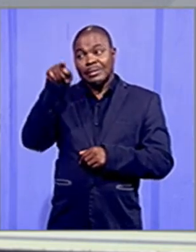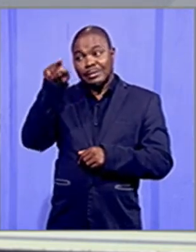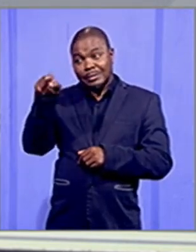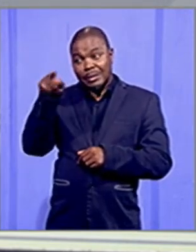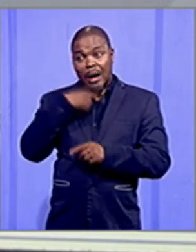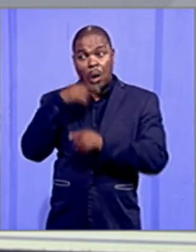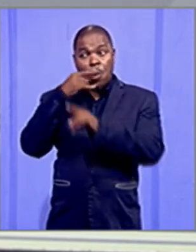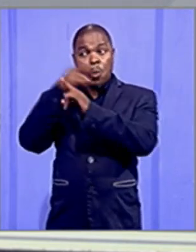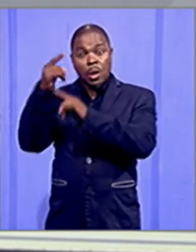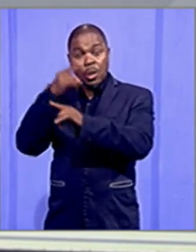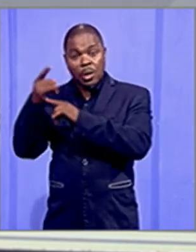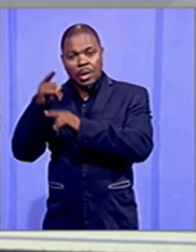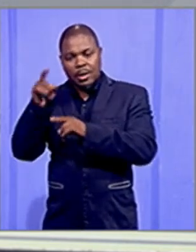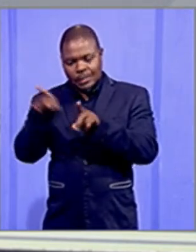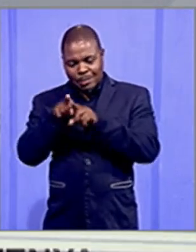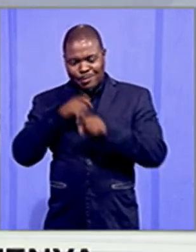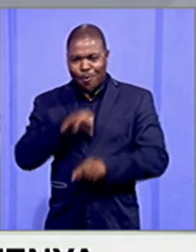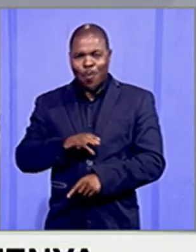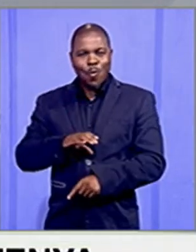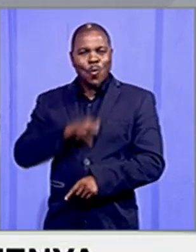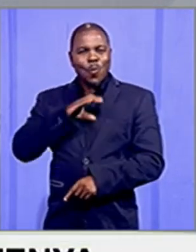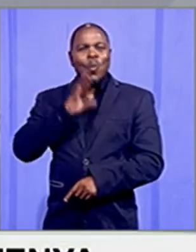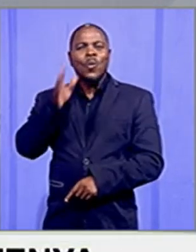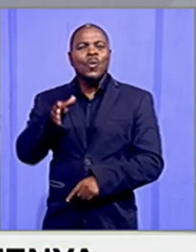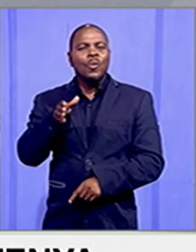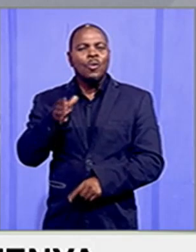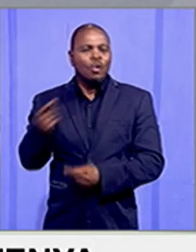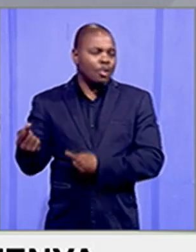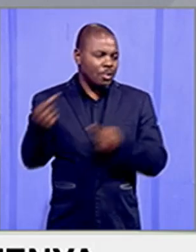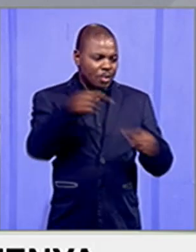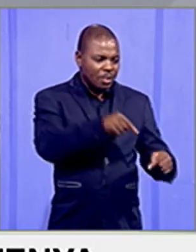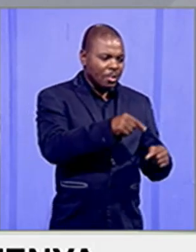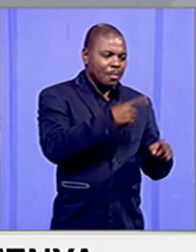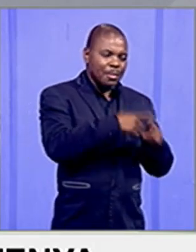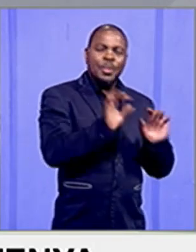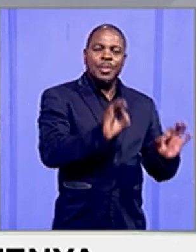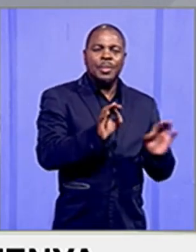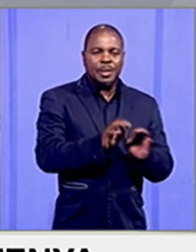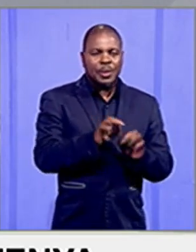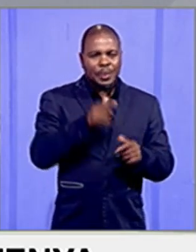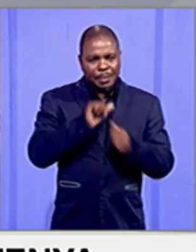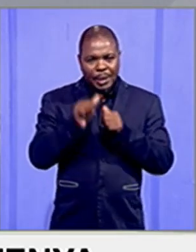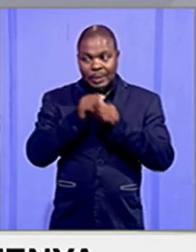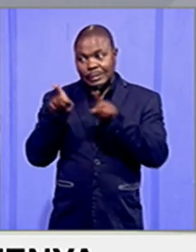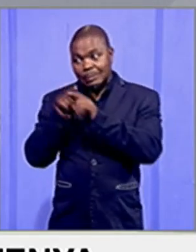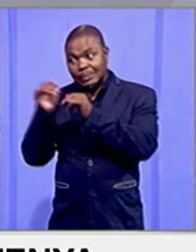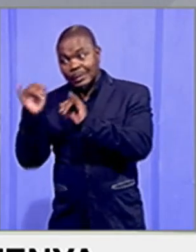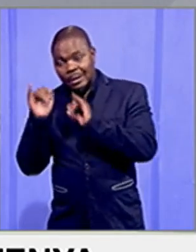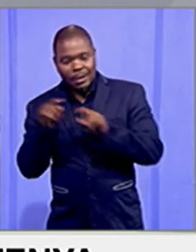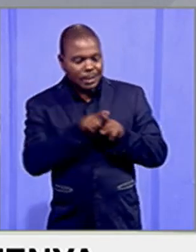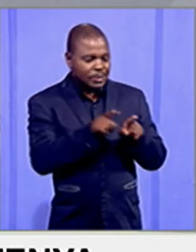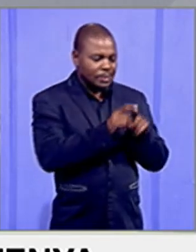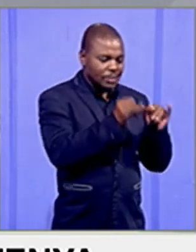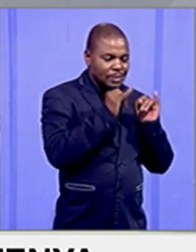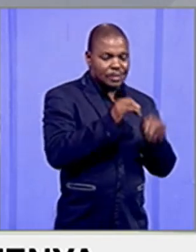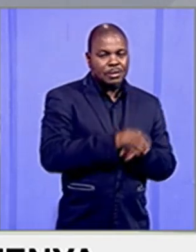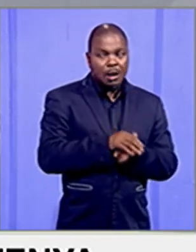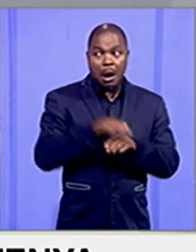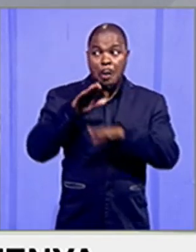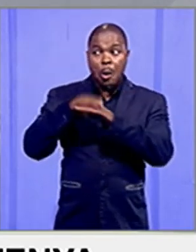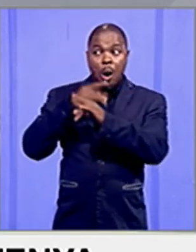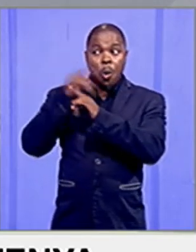Confed, again is giving us that confidence, obviously going to the league game. So we have to take it as serious as the league game because the more we win, the